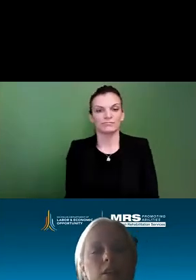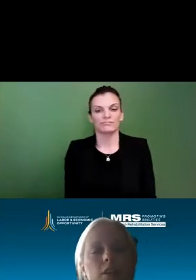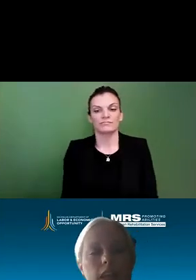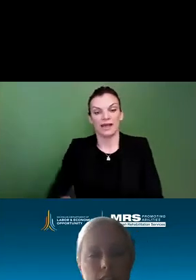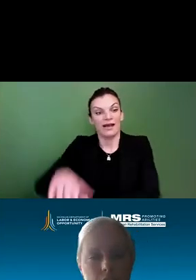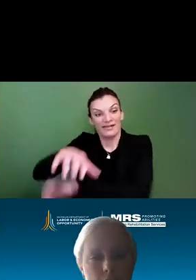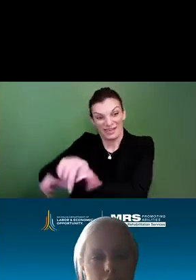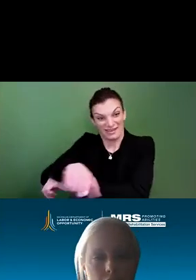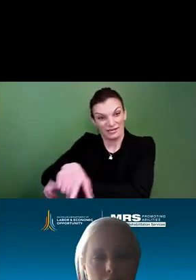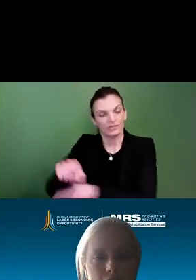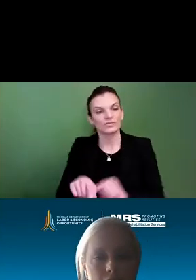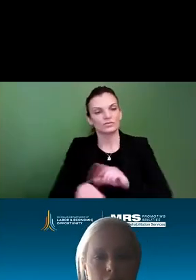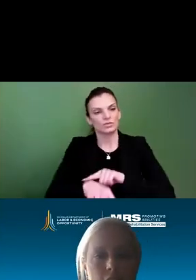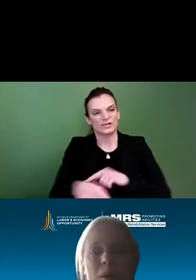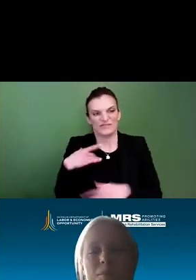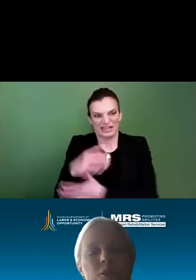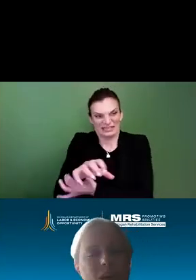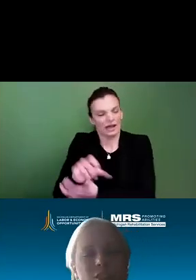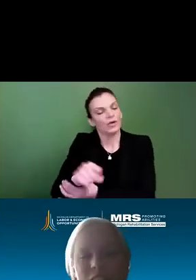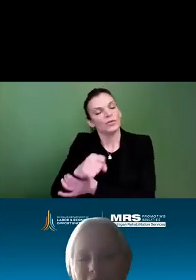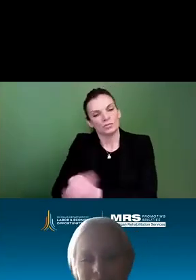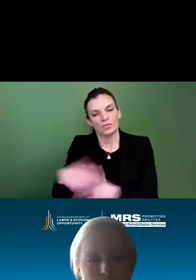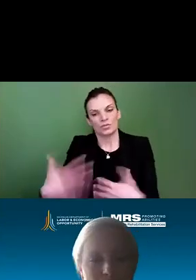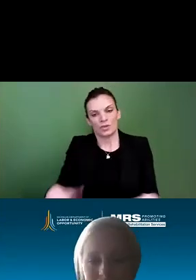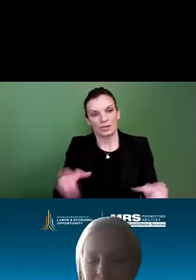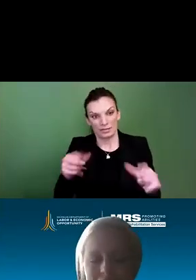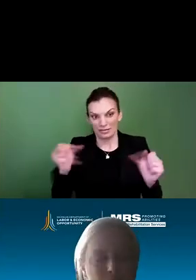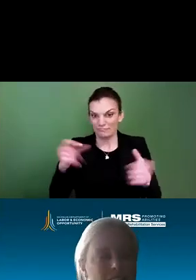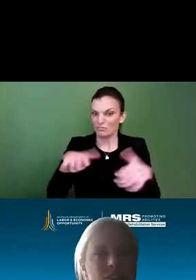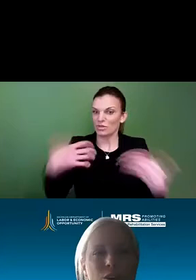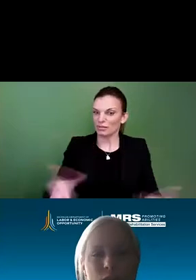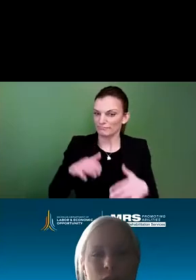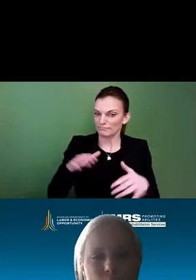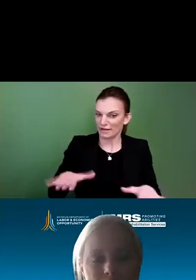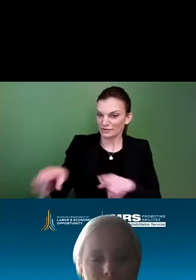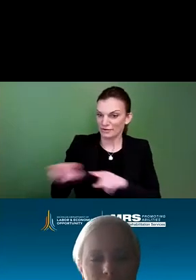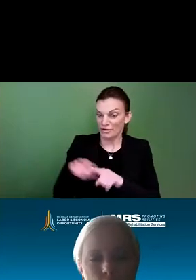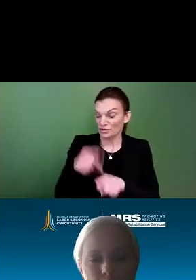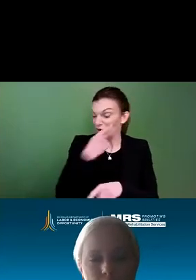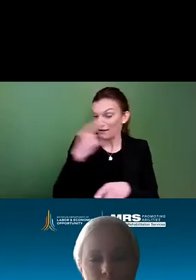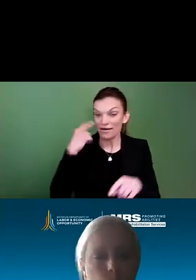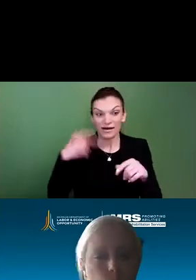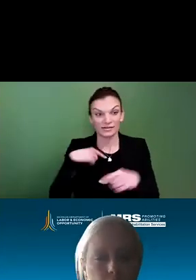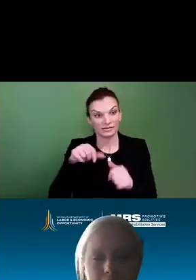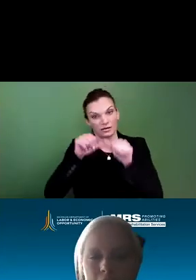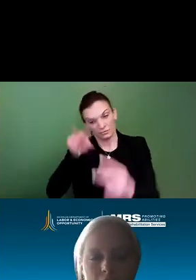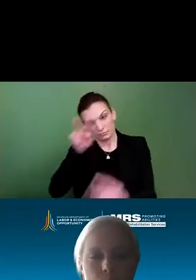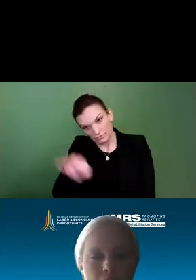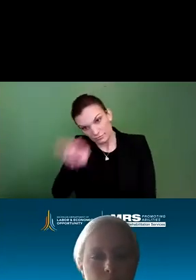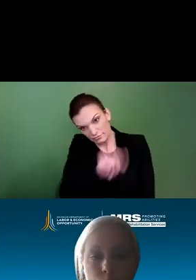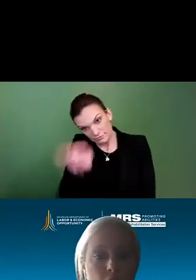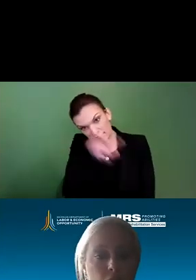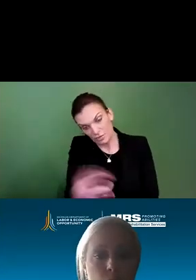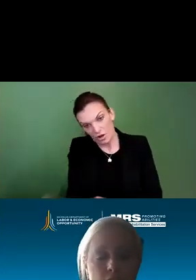in a relaxed position. Remember to rest your eyes periodically. Again, we get so focused on these screens and on work that